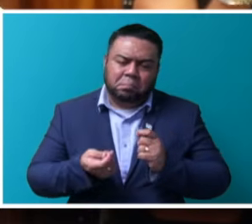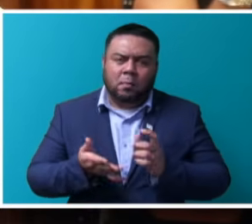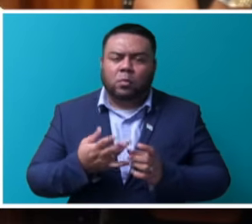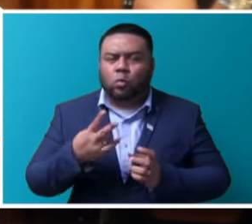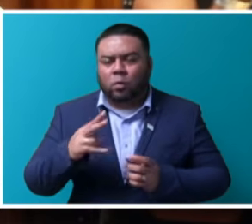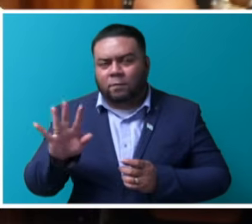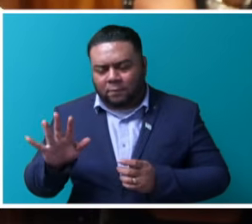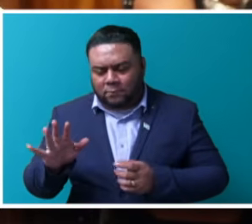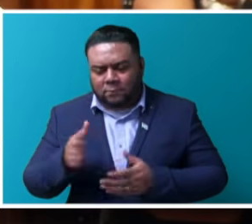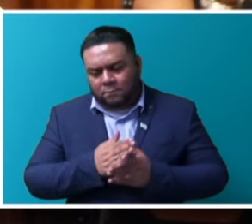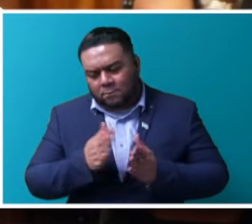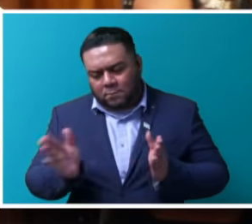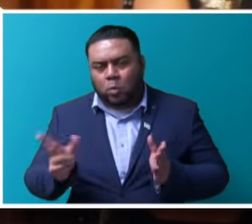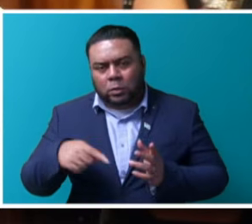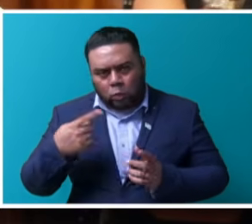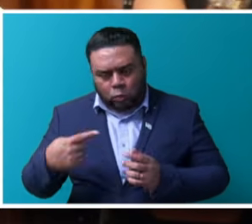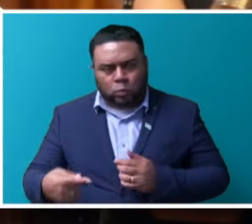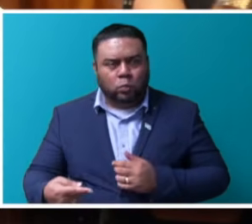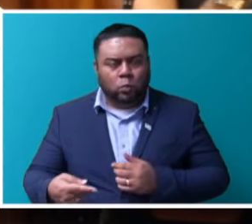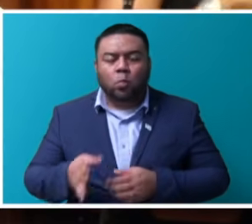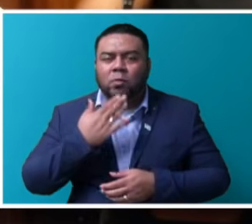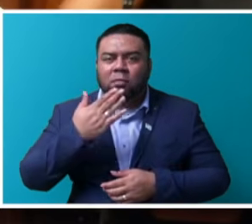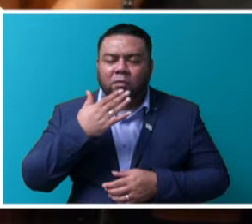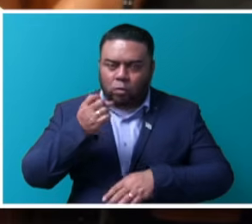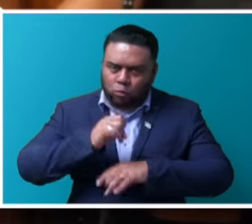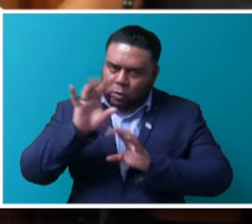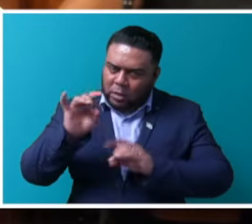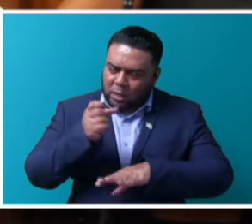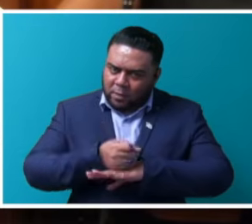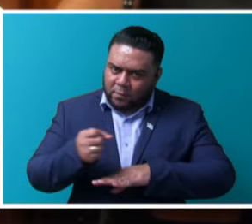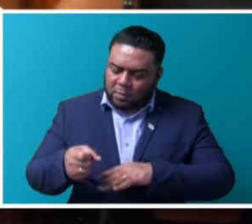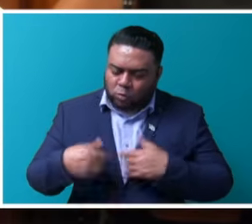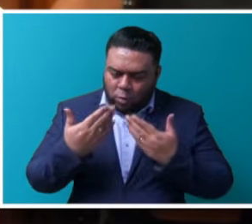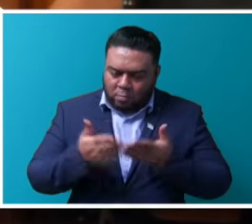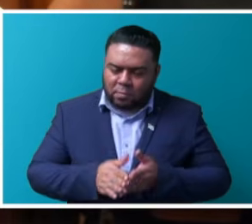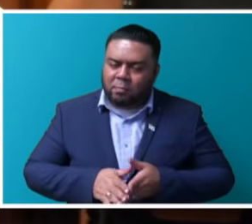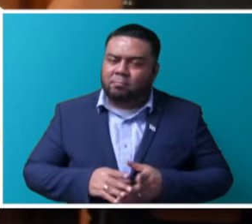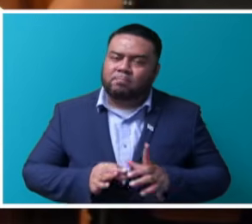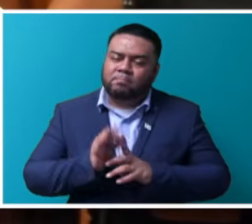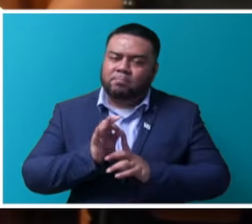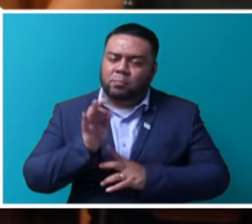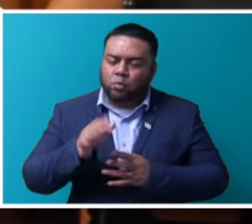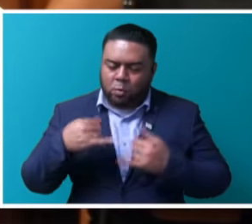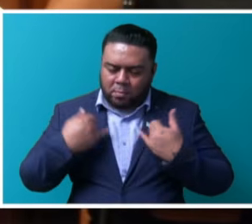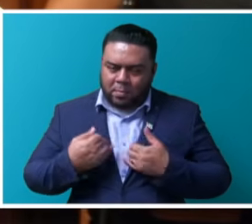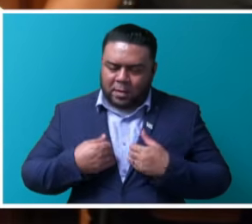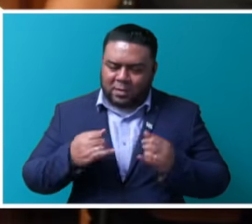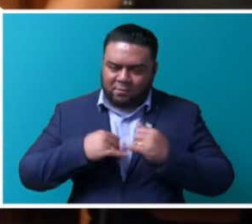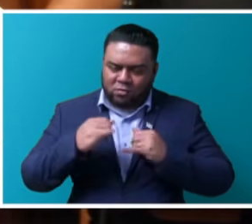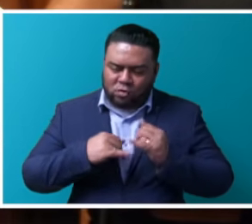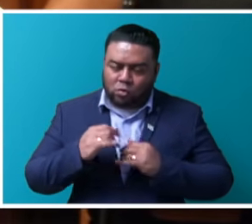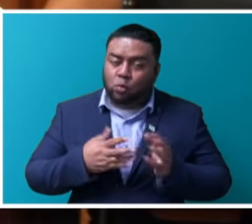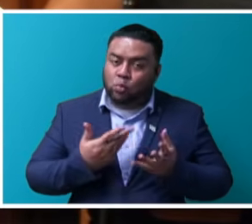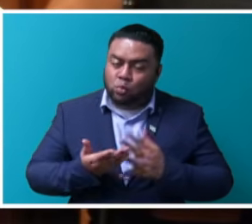2025. Again, we thank the Australian government for committing to help us improve our ability to implement infrastructure through the